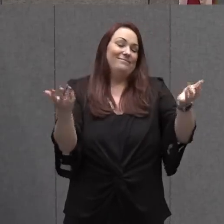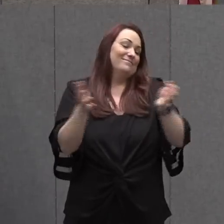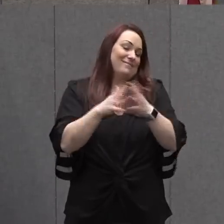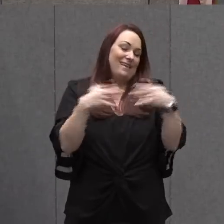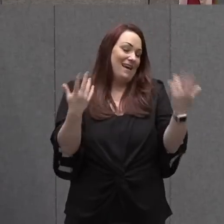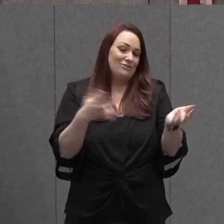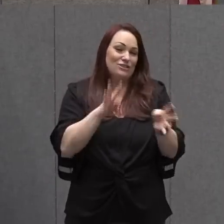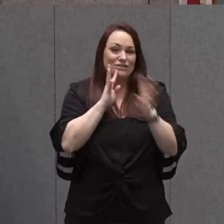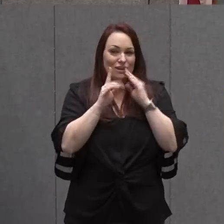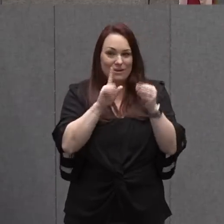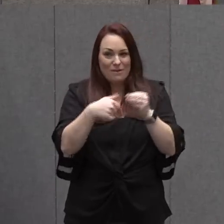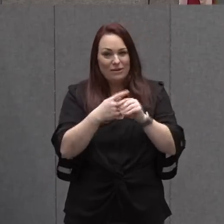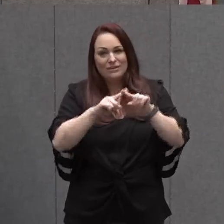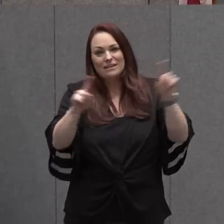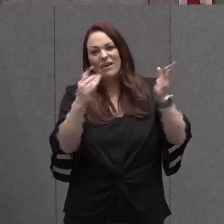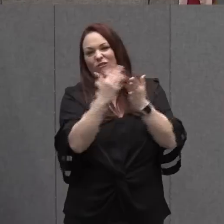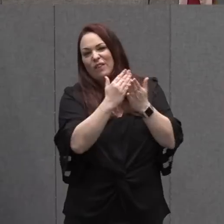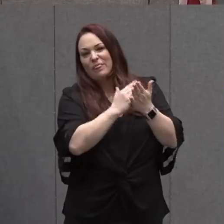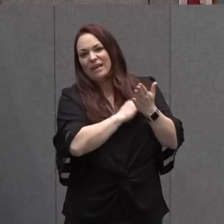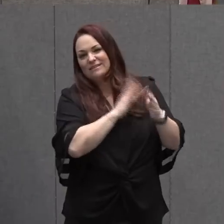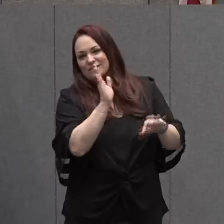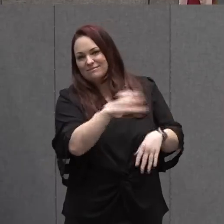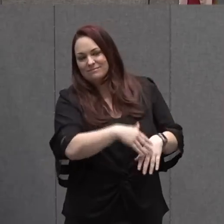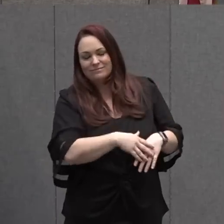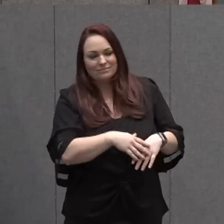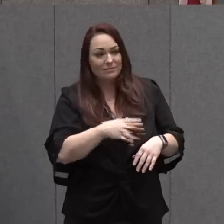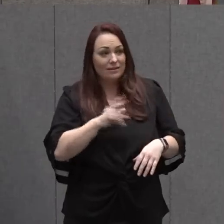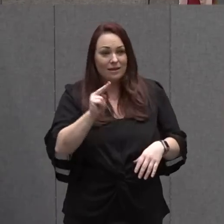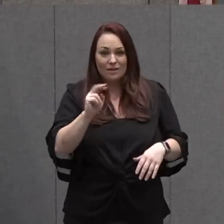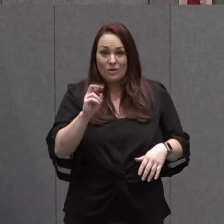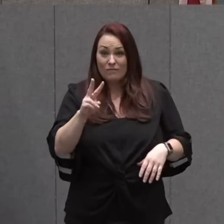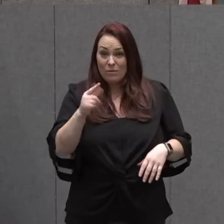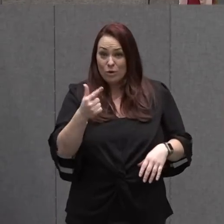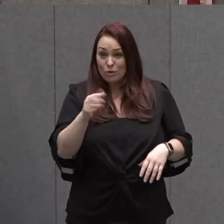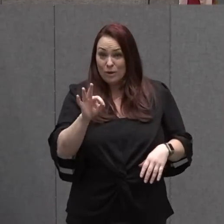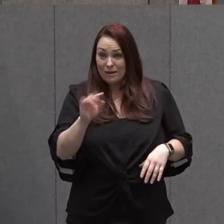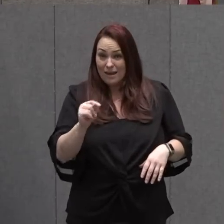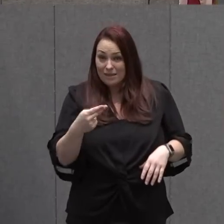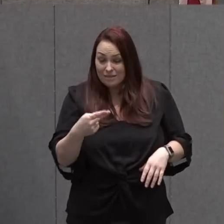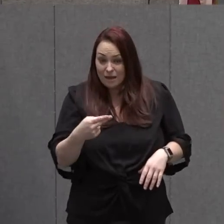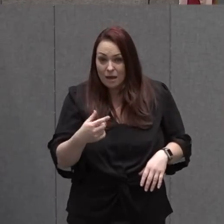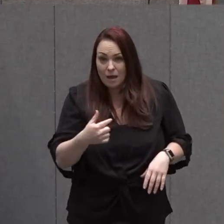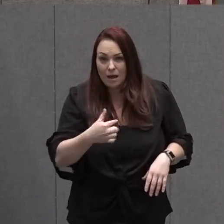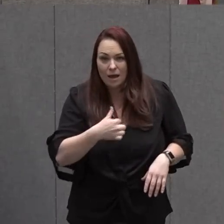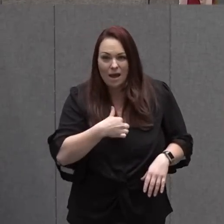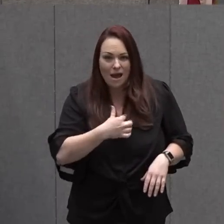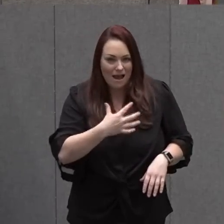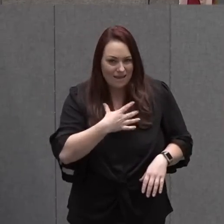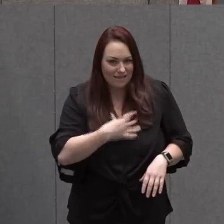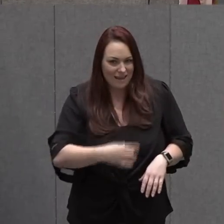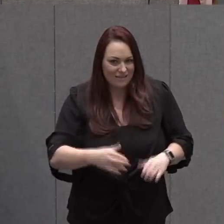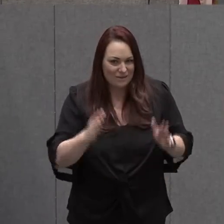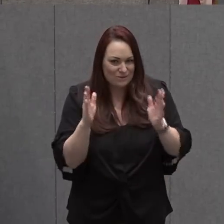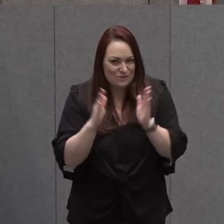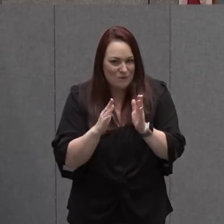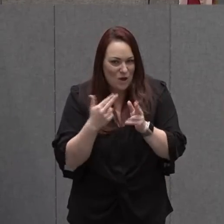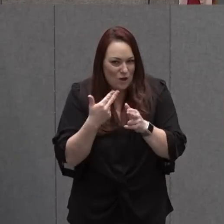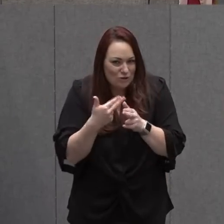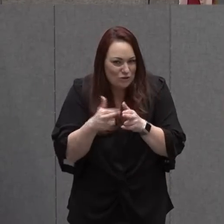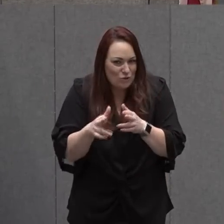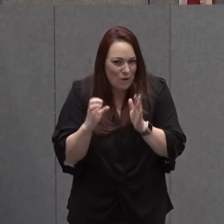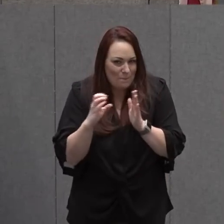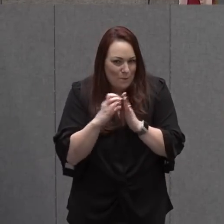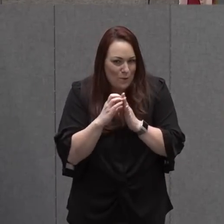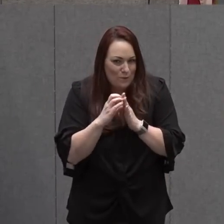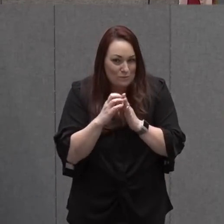I was talking about different lists earlier. November 29th. I liked those small poems we read